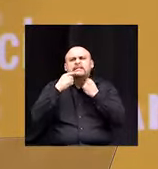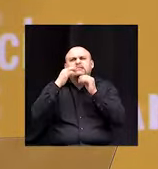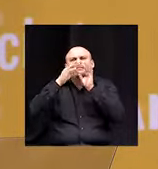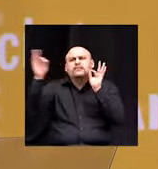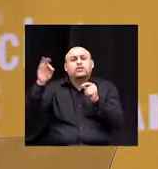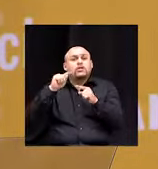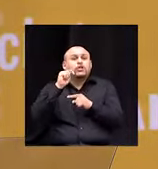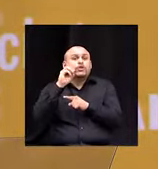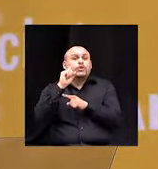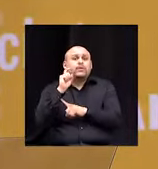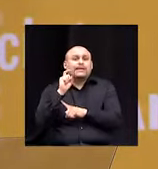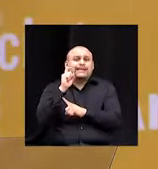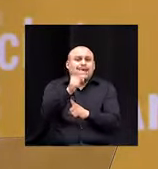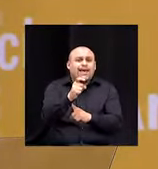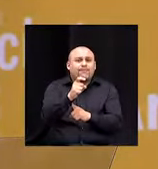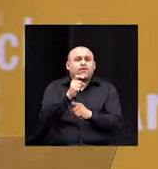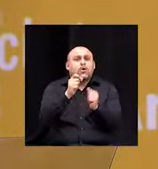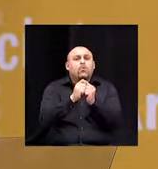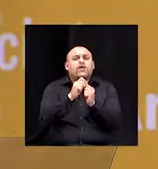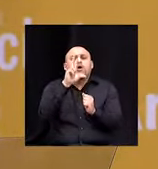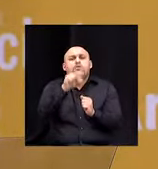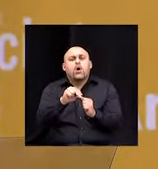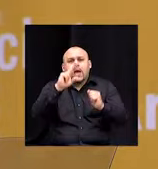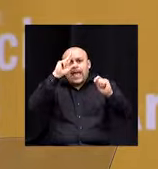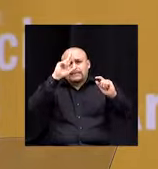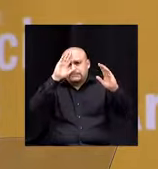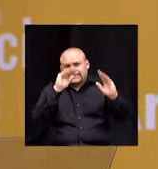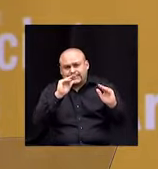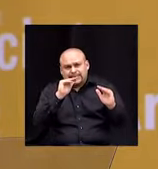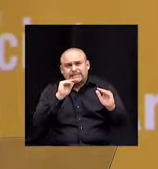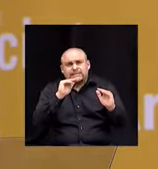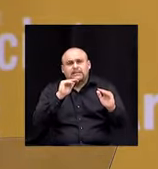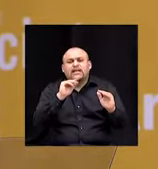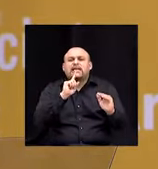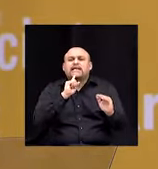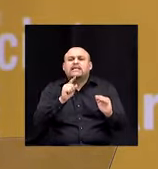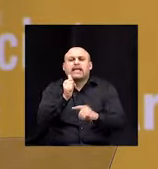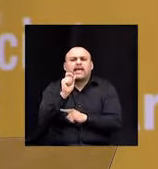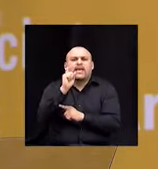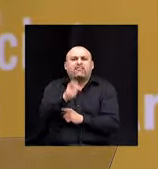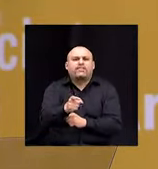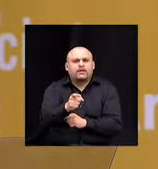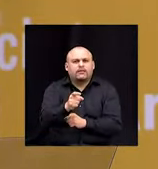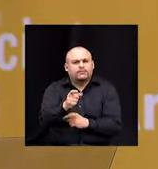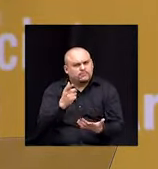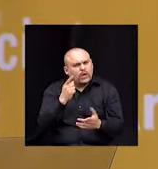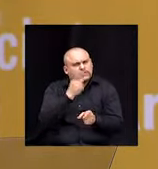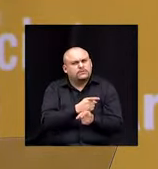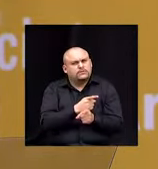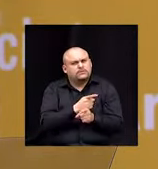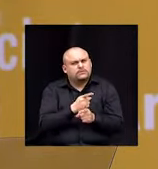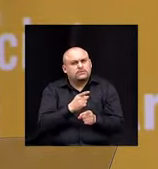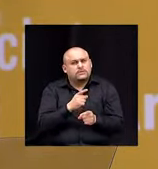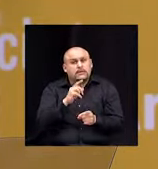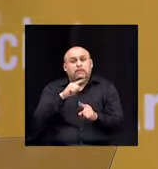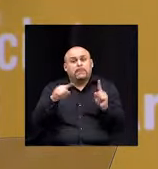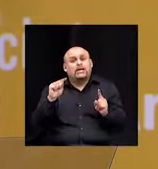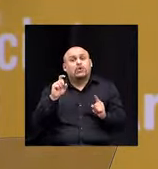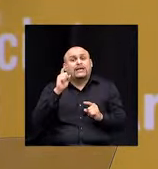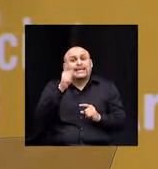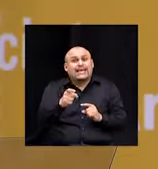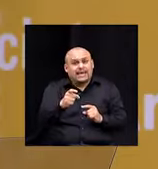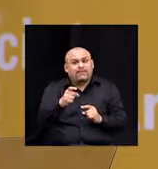to give with no expectation is a gift, right? But to give